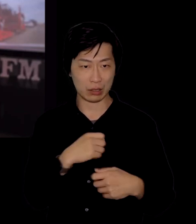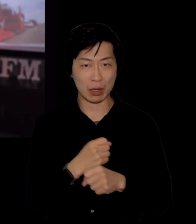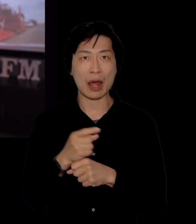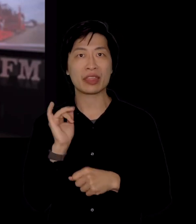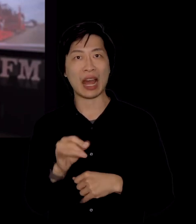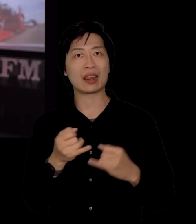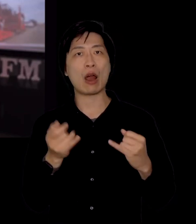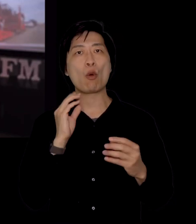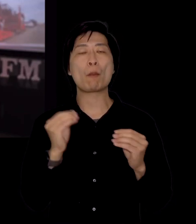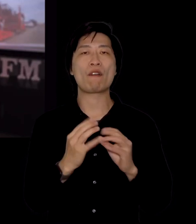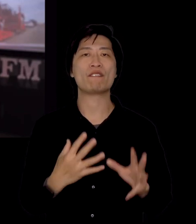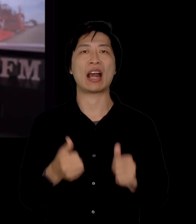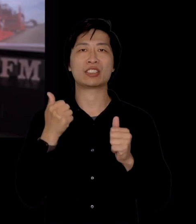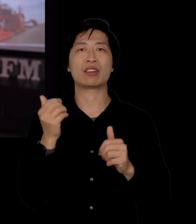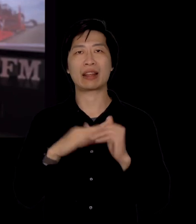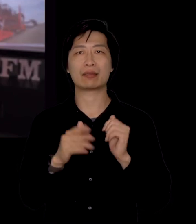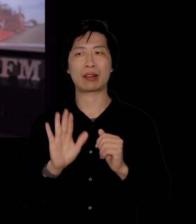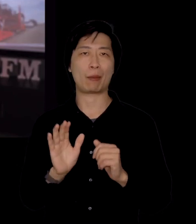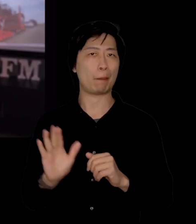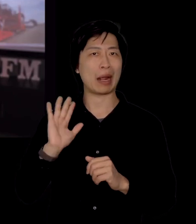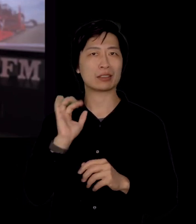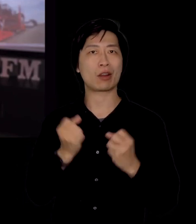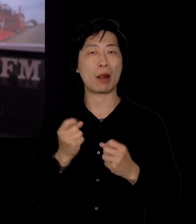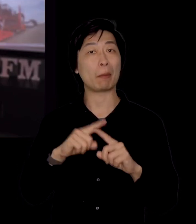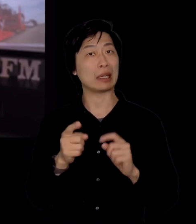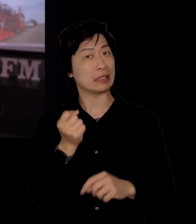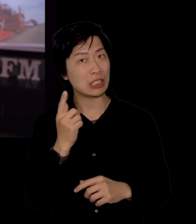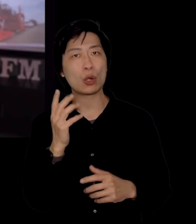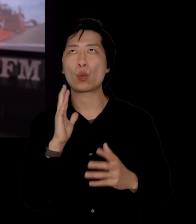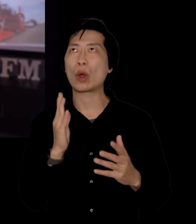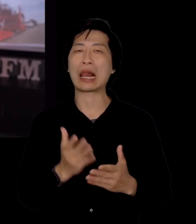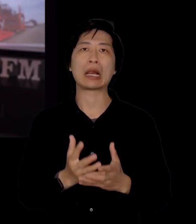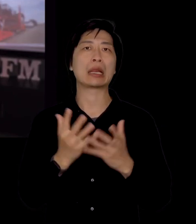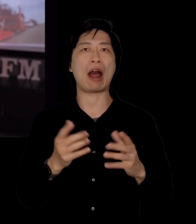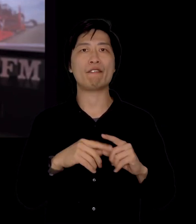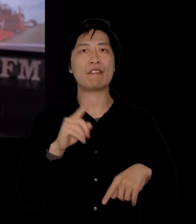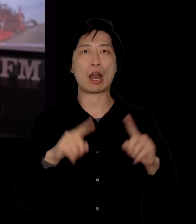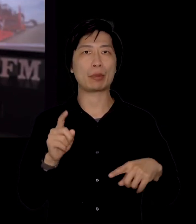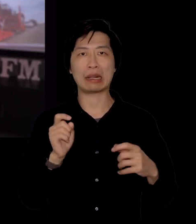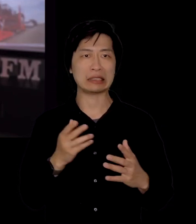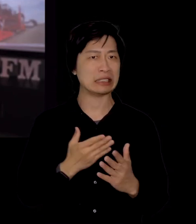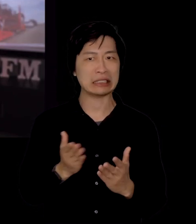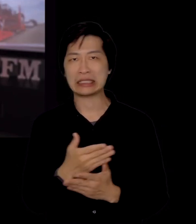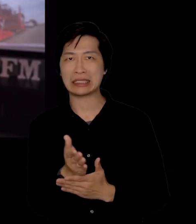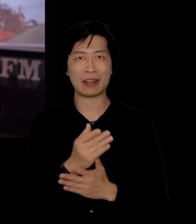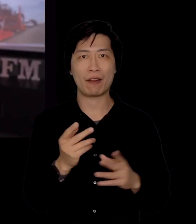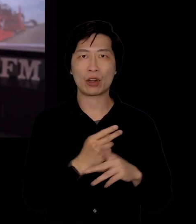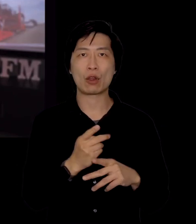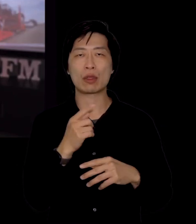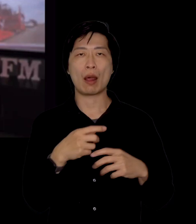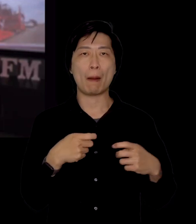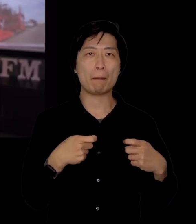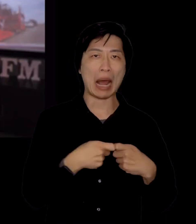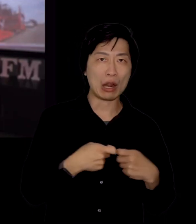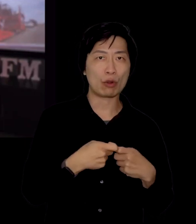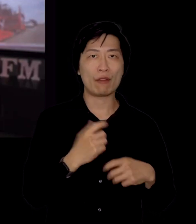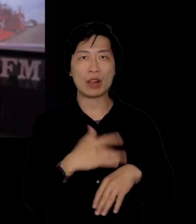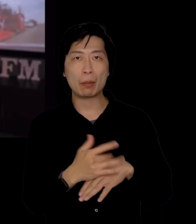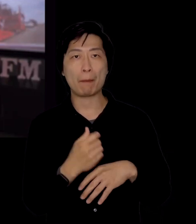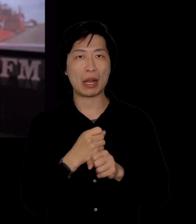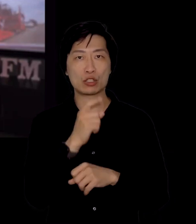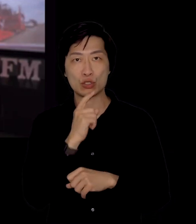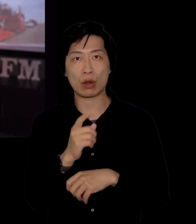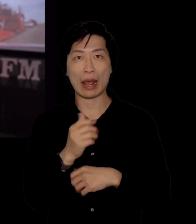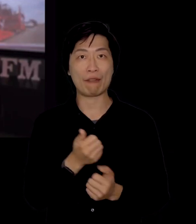100,000, that line could be much faster than any other car that they've built in the past. But there's going to be a lot of variables that they're going to have to navigate through,